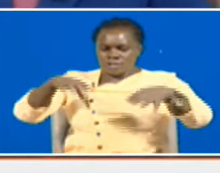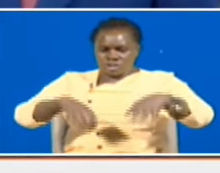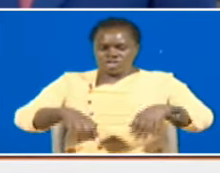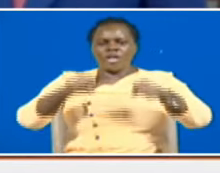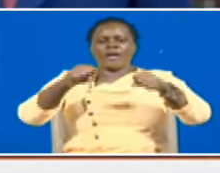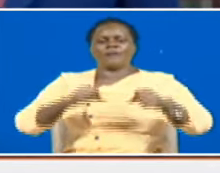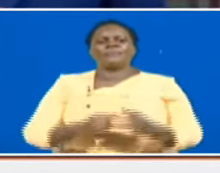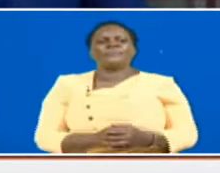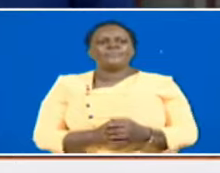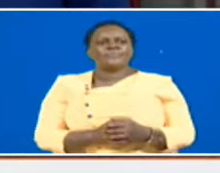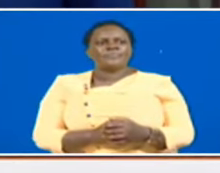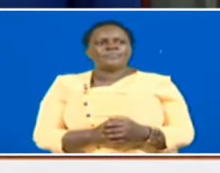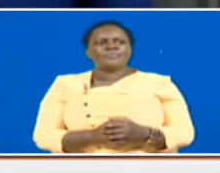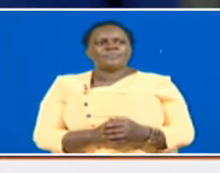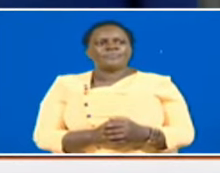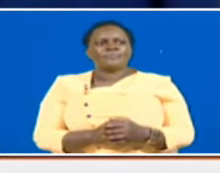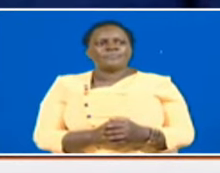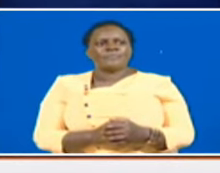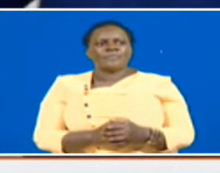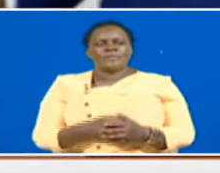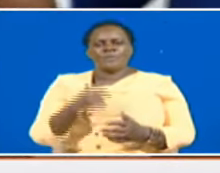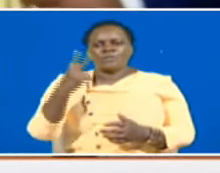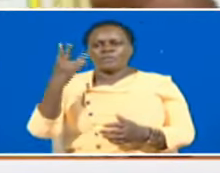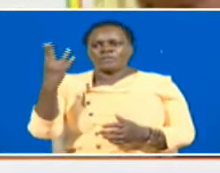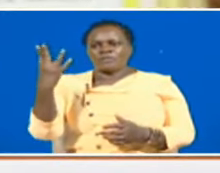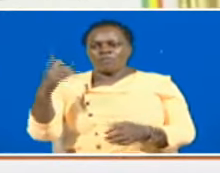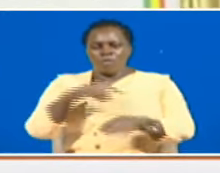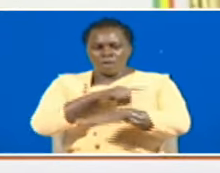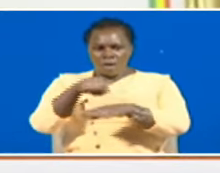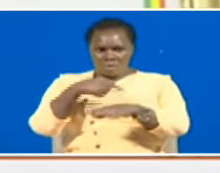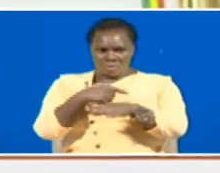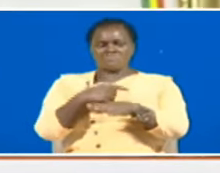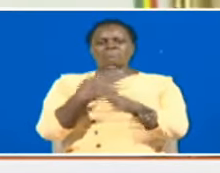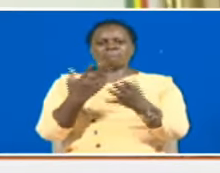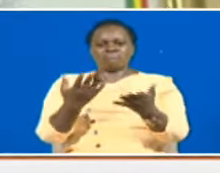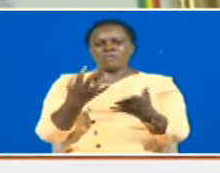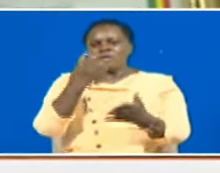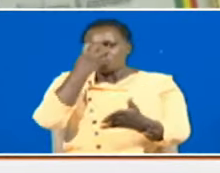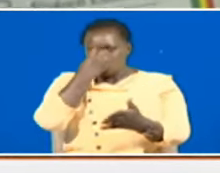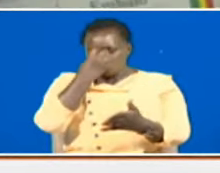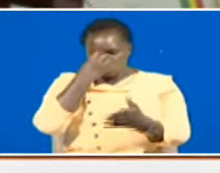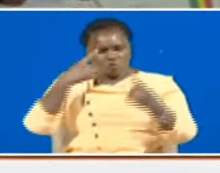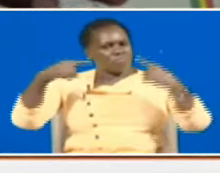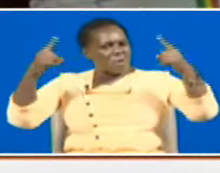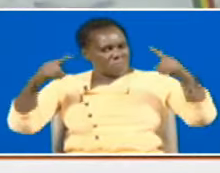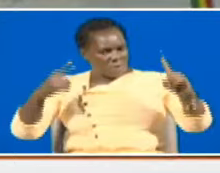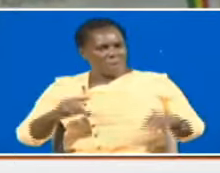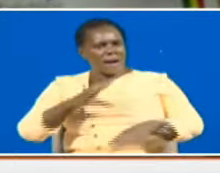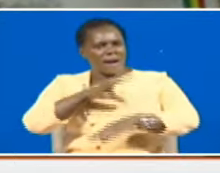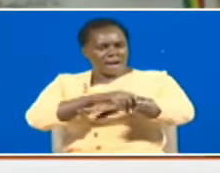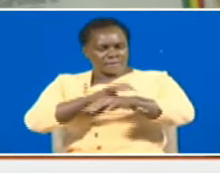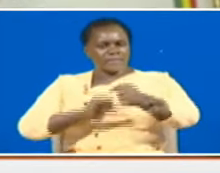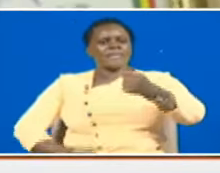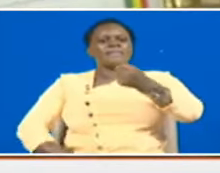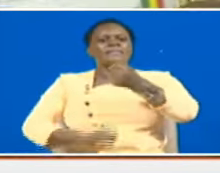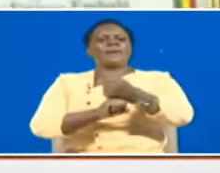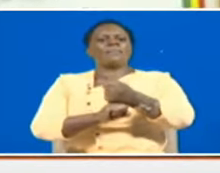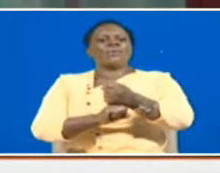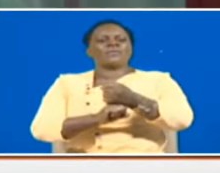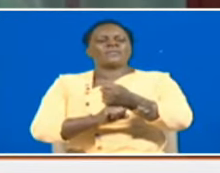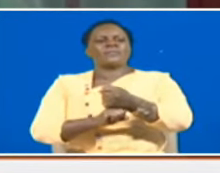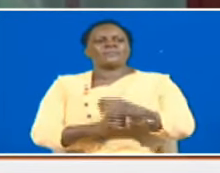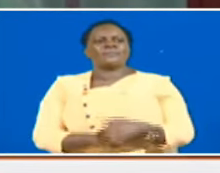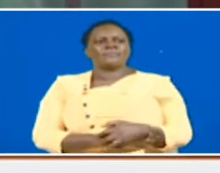chairperson. And within 24 hours, President Ruto succeeded in securing Guinea-Bissau's